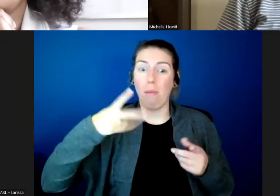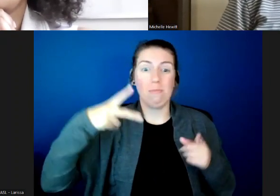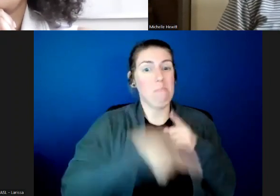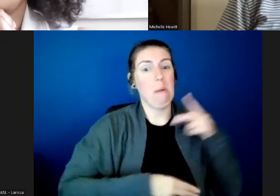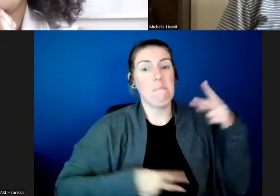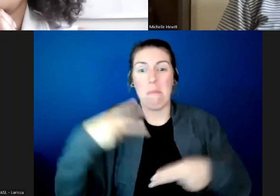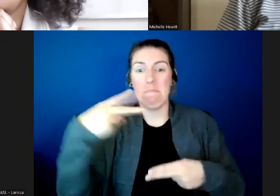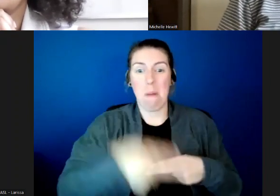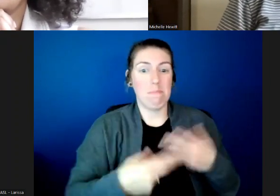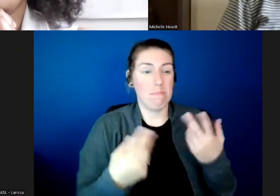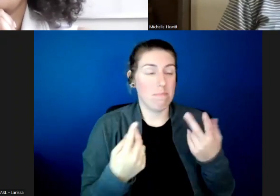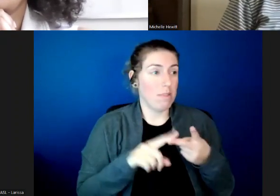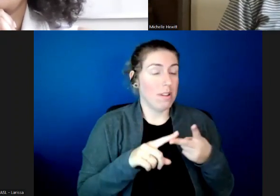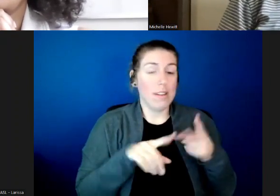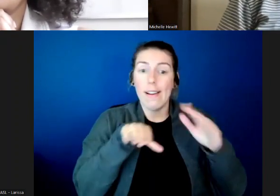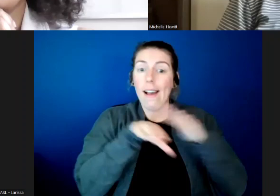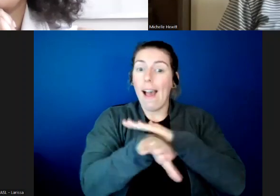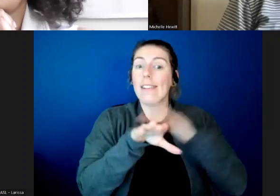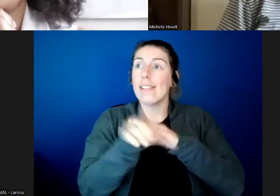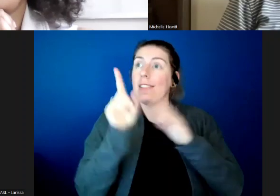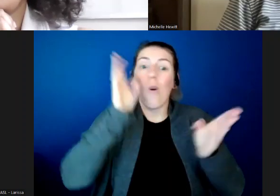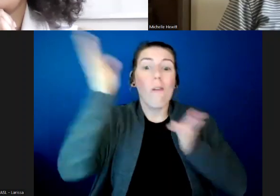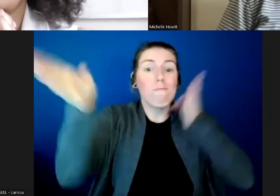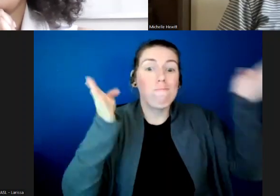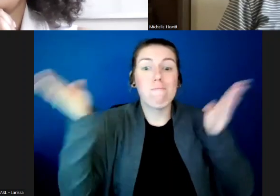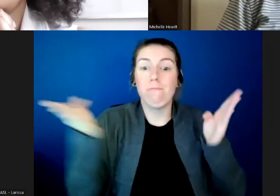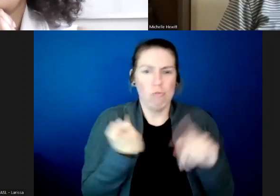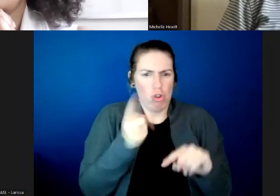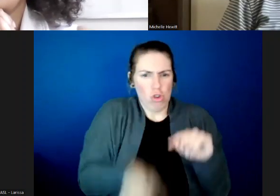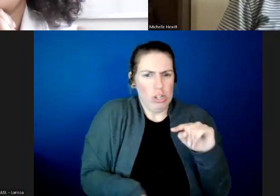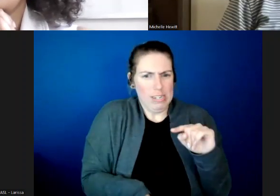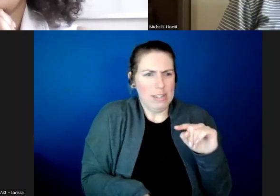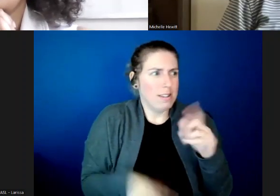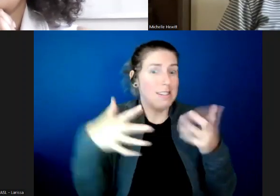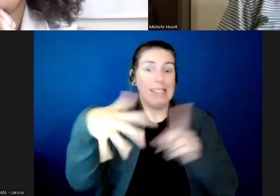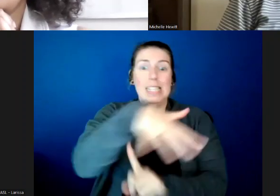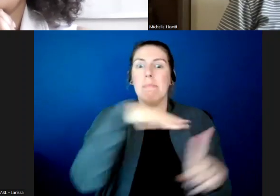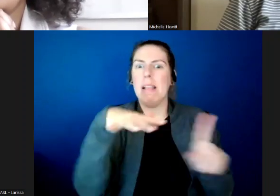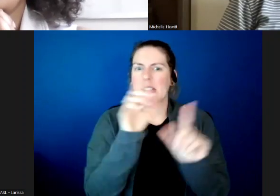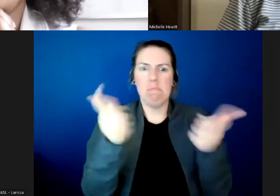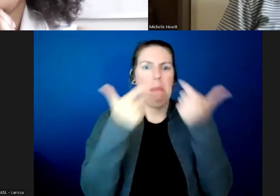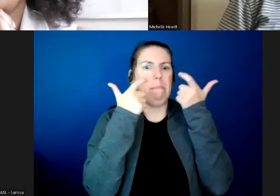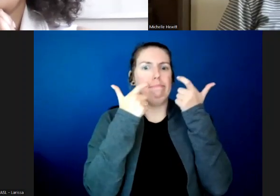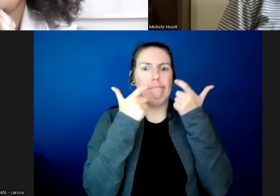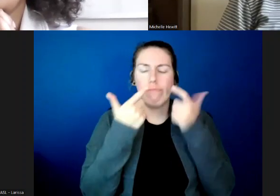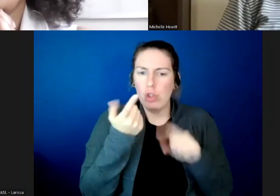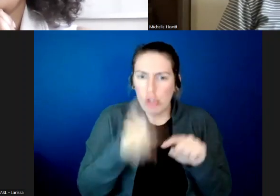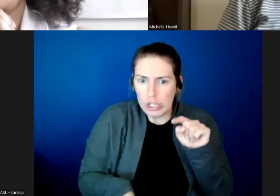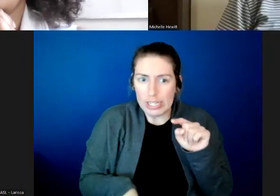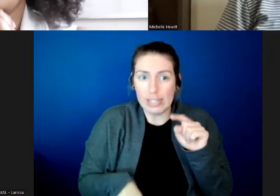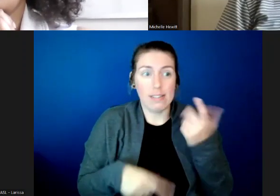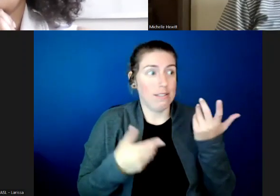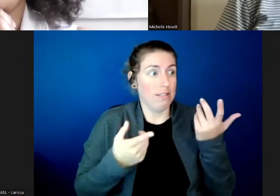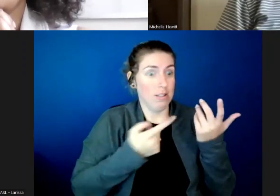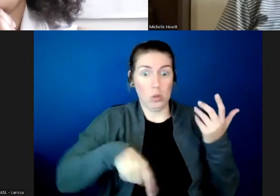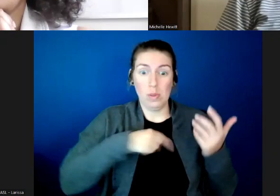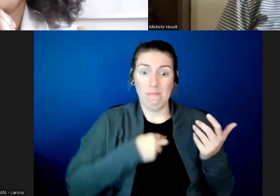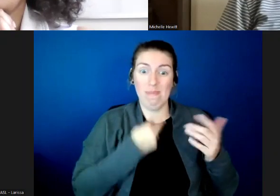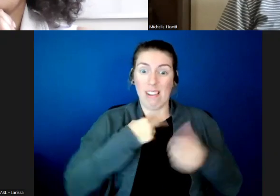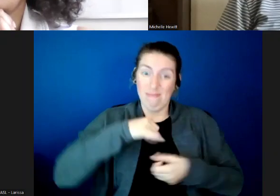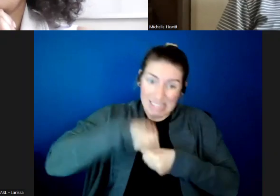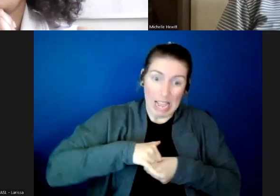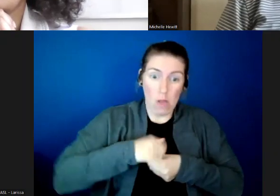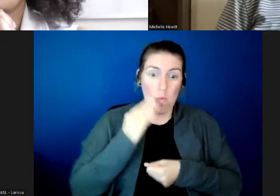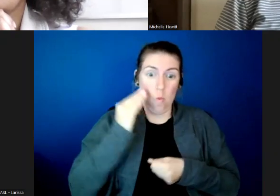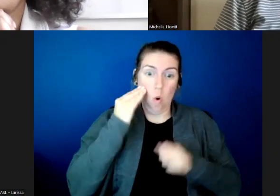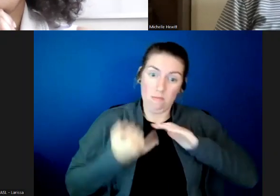accessibility to places, you know, and spaces was massively cut because we were locked down at home, and